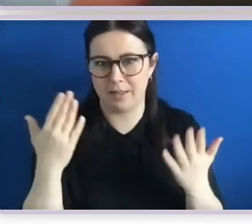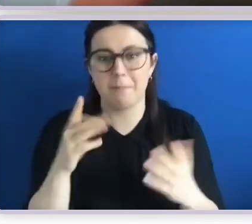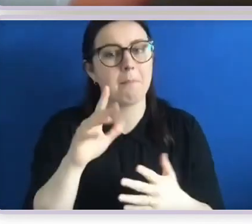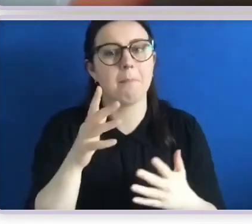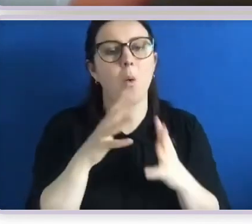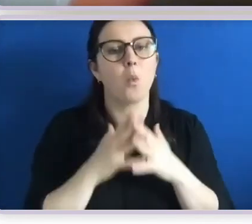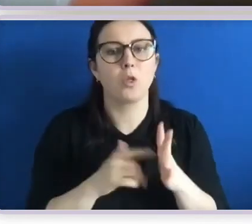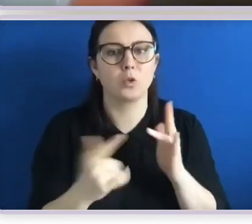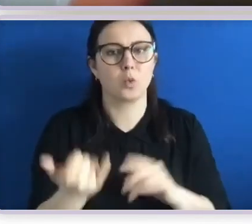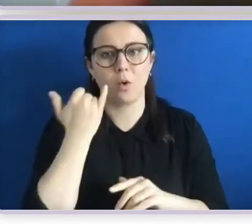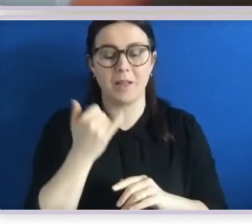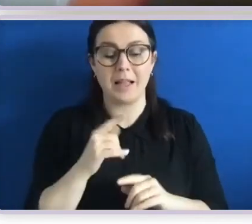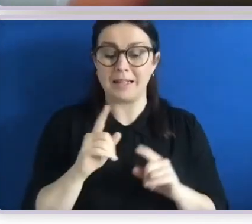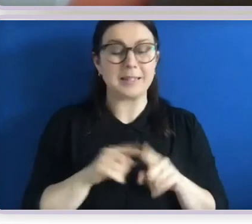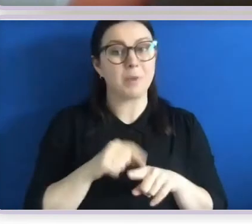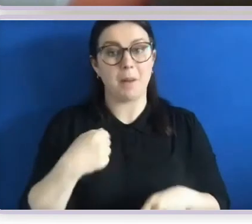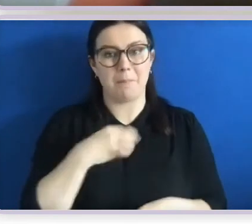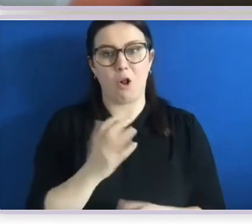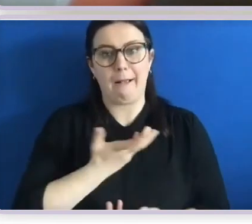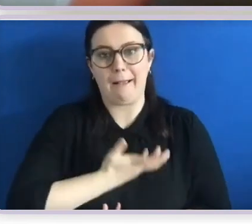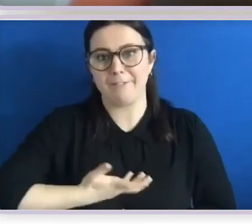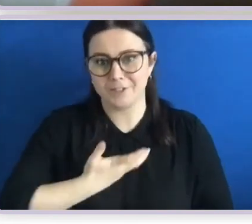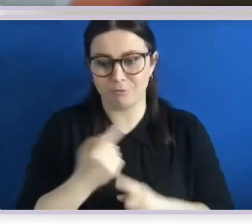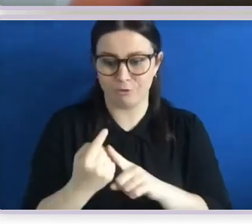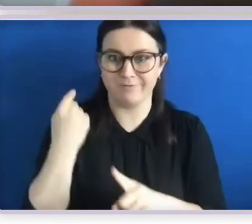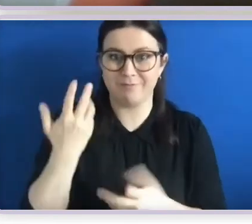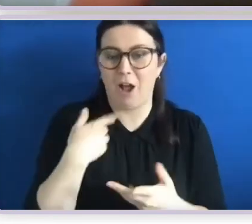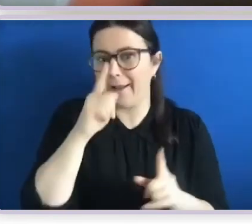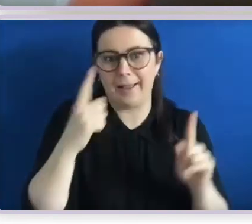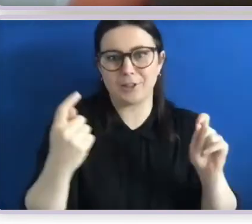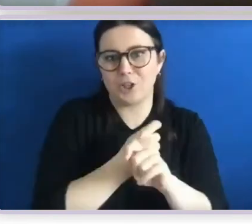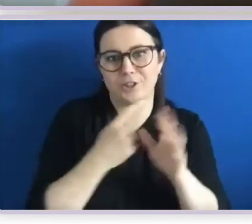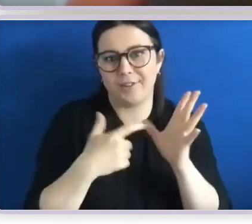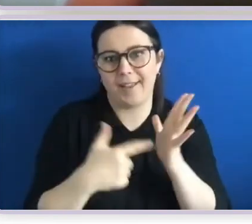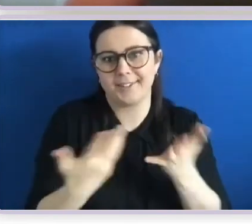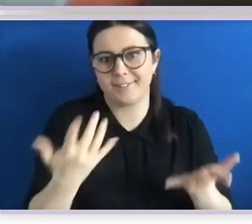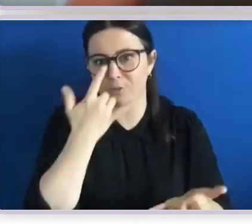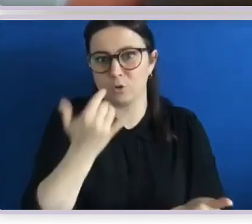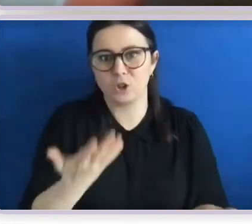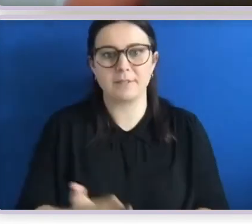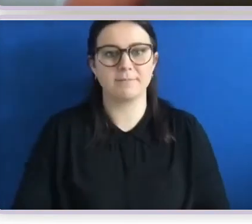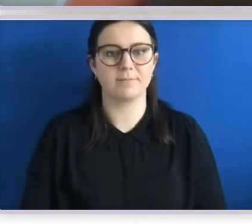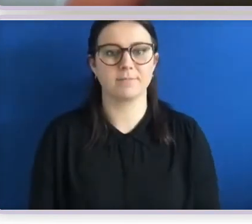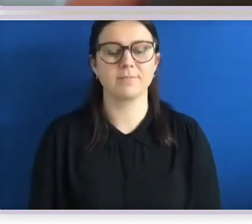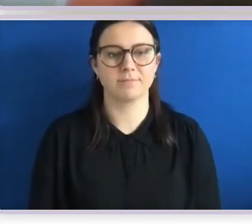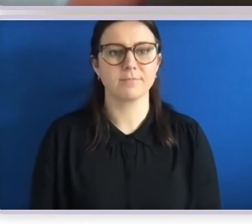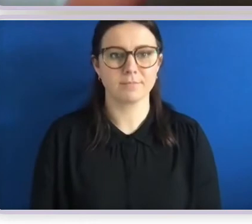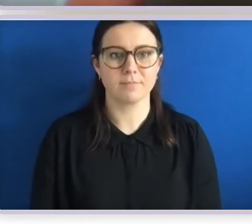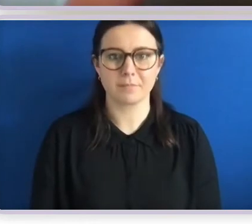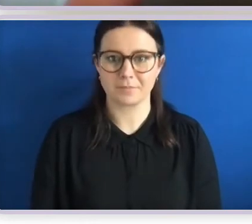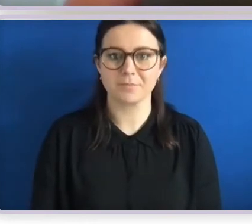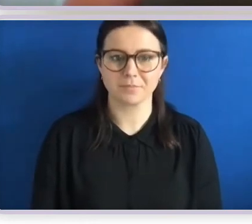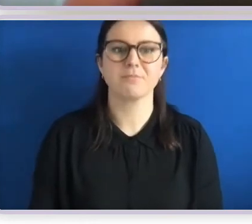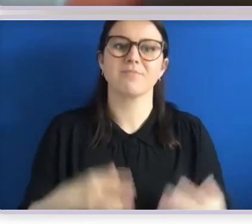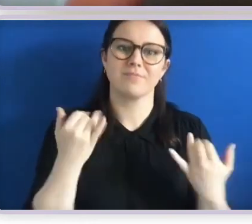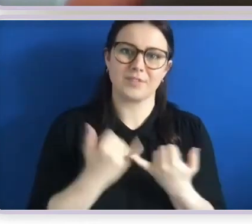not comfortable with that, but I can't change the act under which we operate. Very frustrating, I'm sure. Yep.